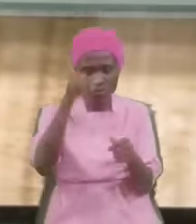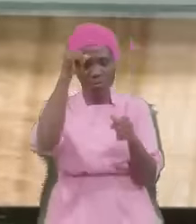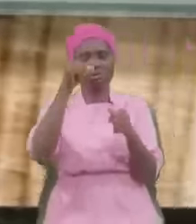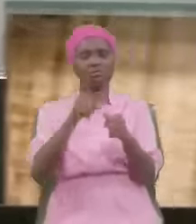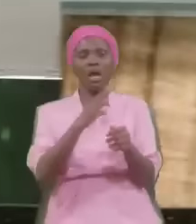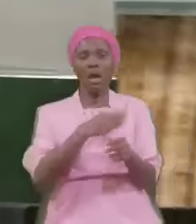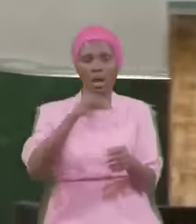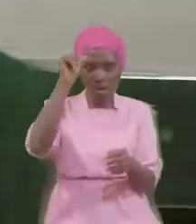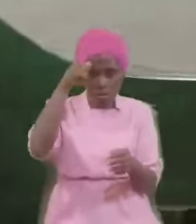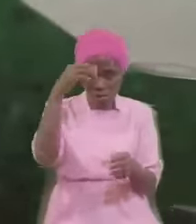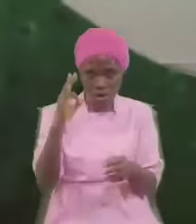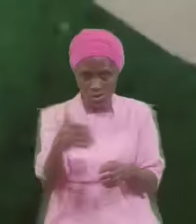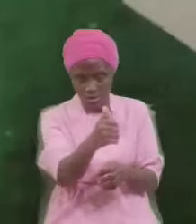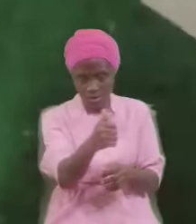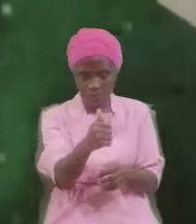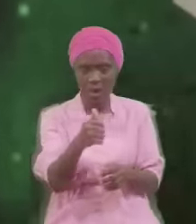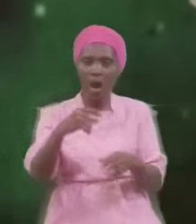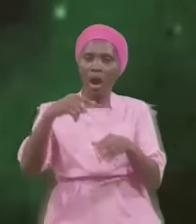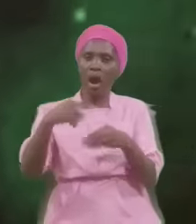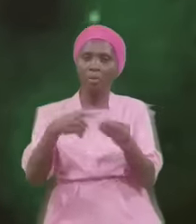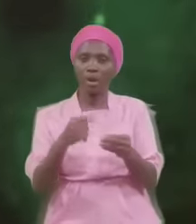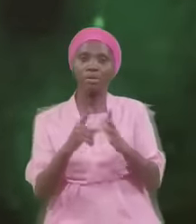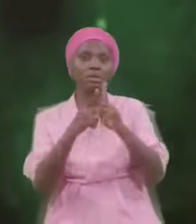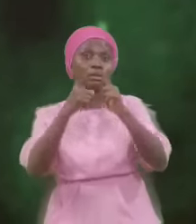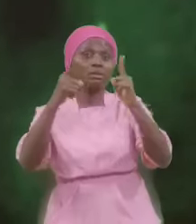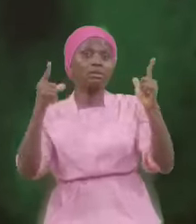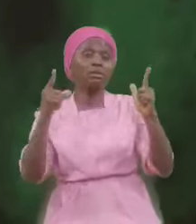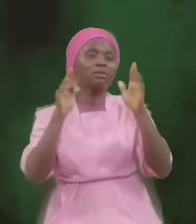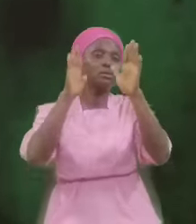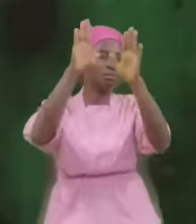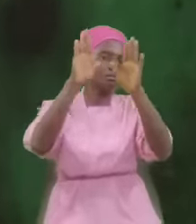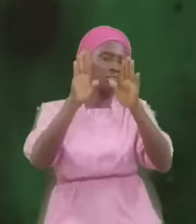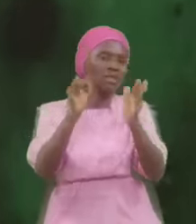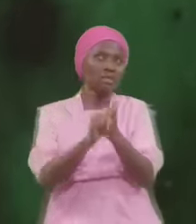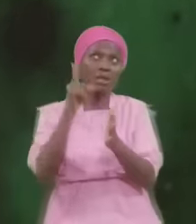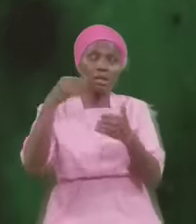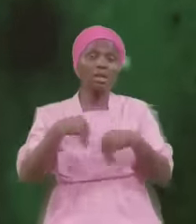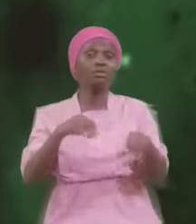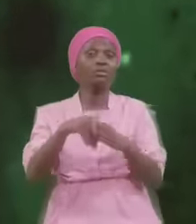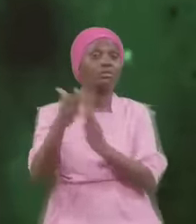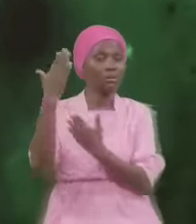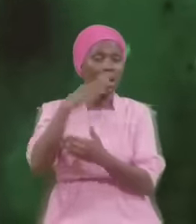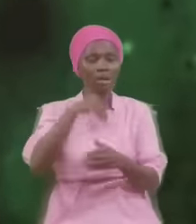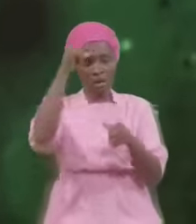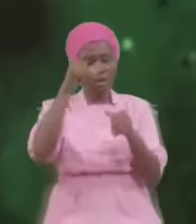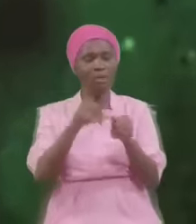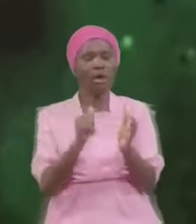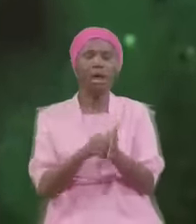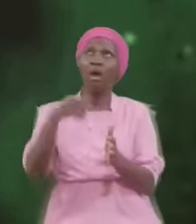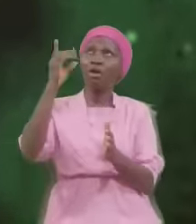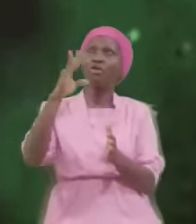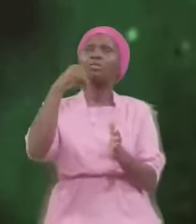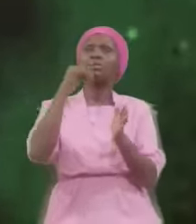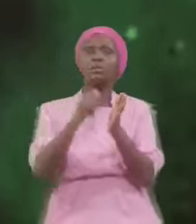remind yourself of the great wonders he did in the past. And you remember God says, I am God,